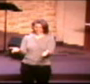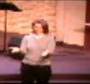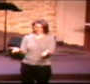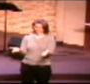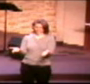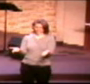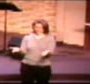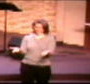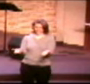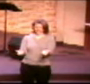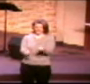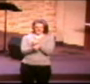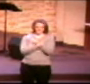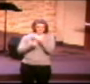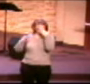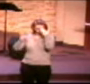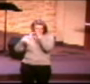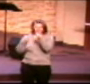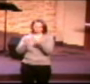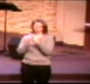Love hopes all things.